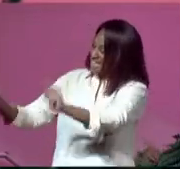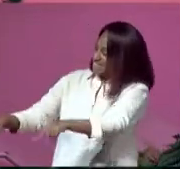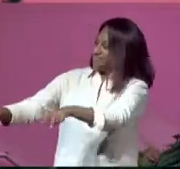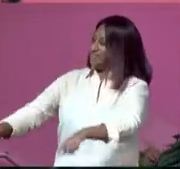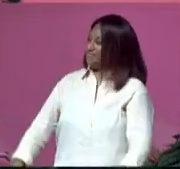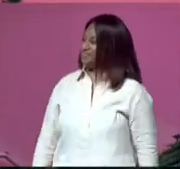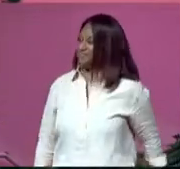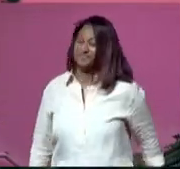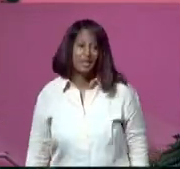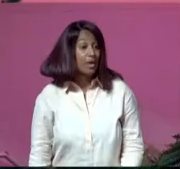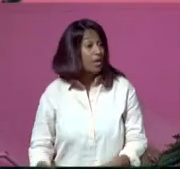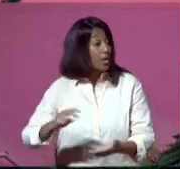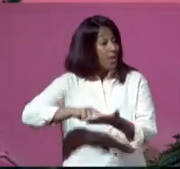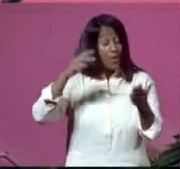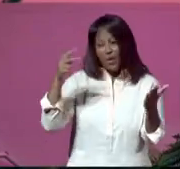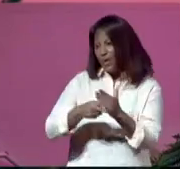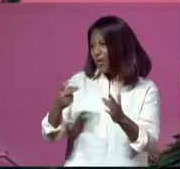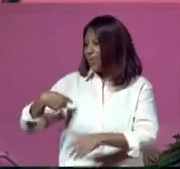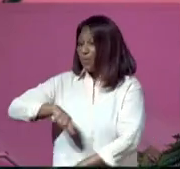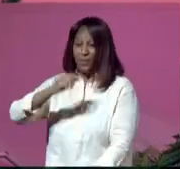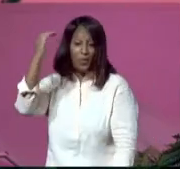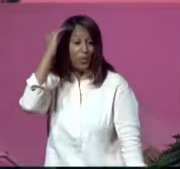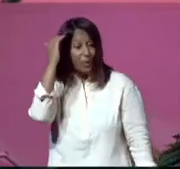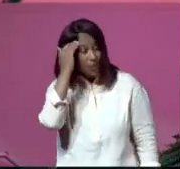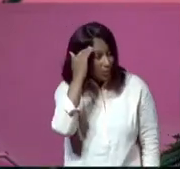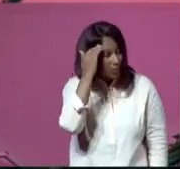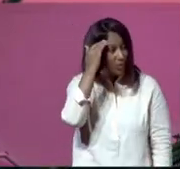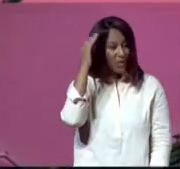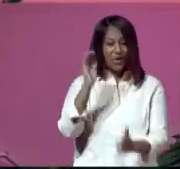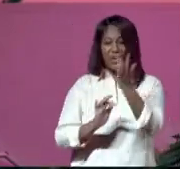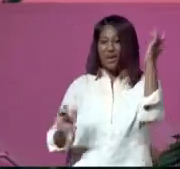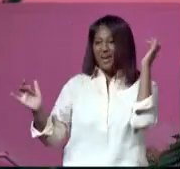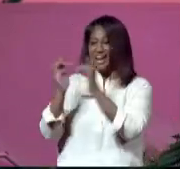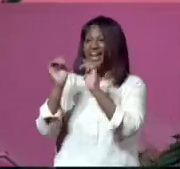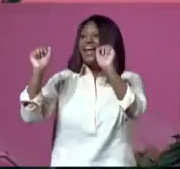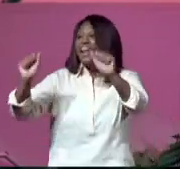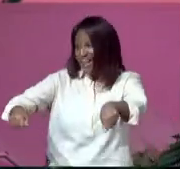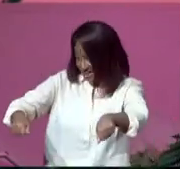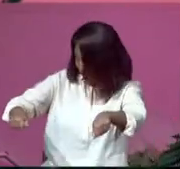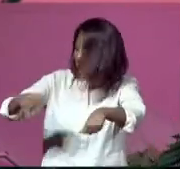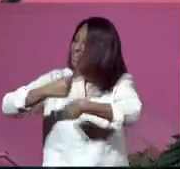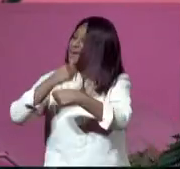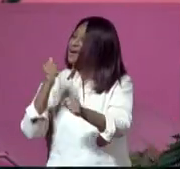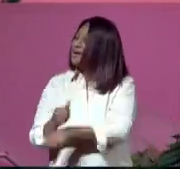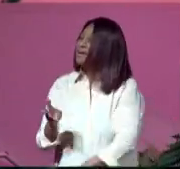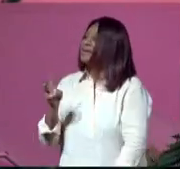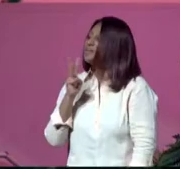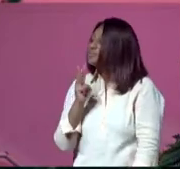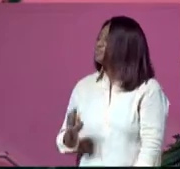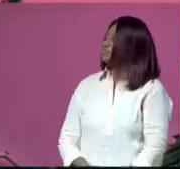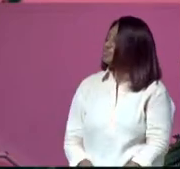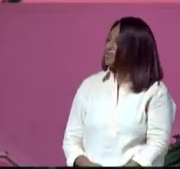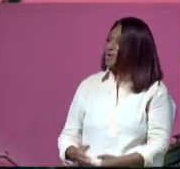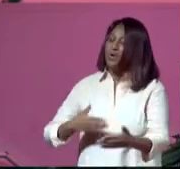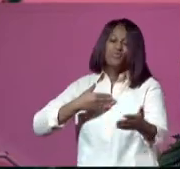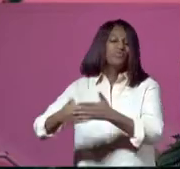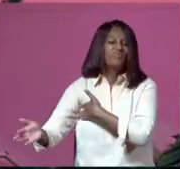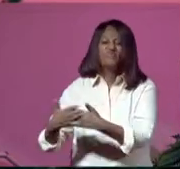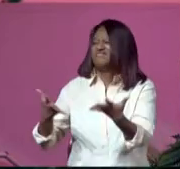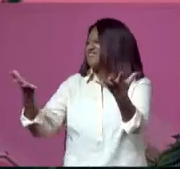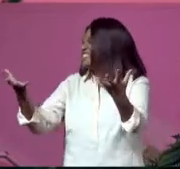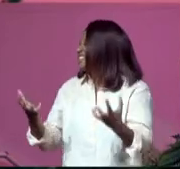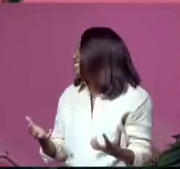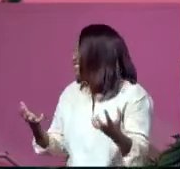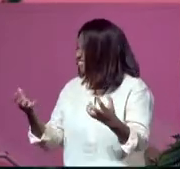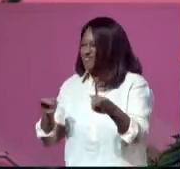Be still. Which means we know that he has the ability to make water do whatever he